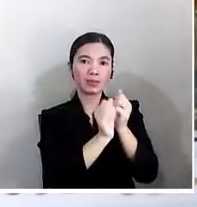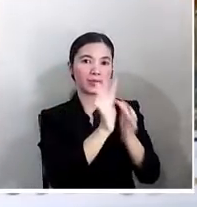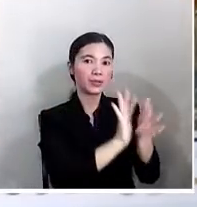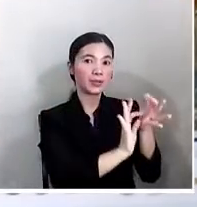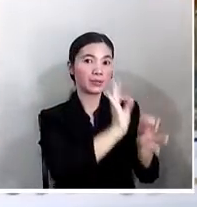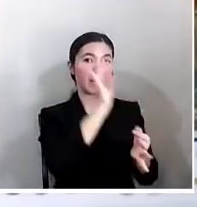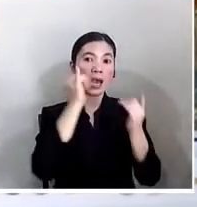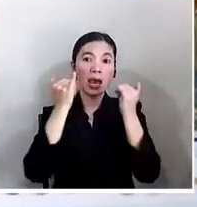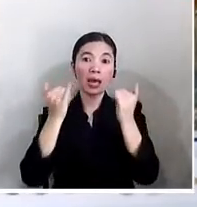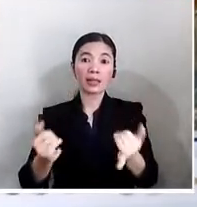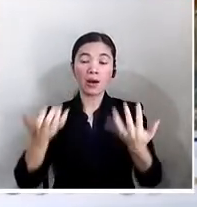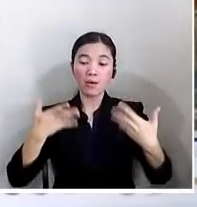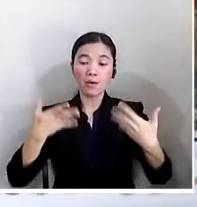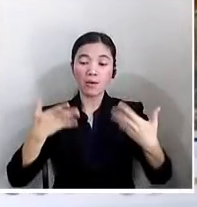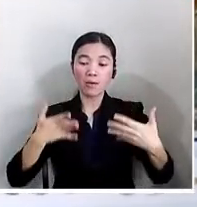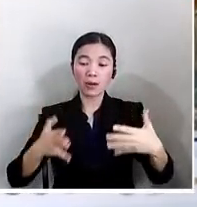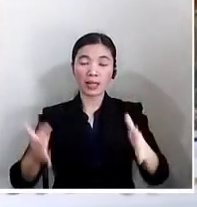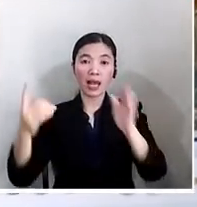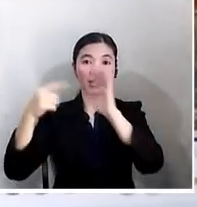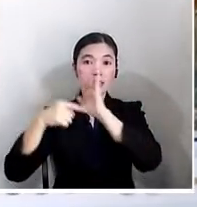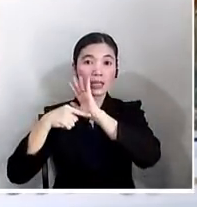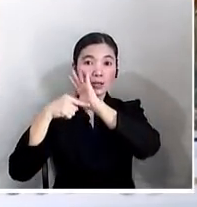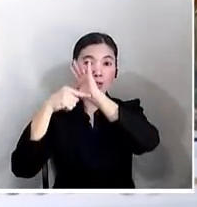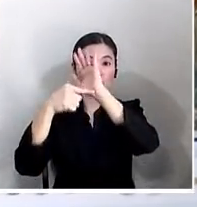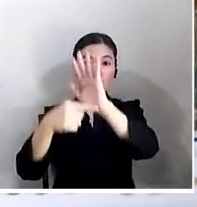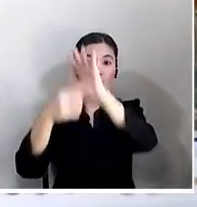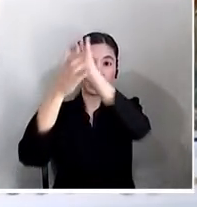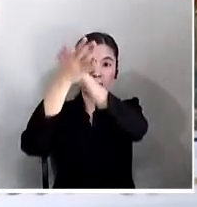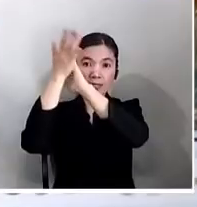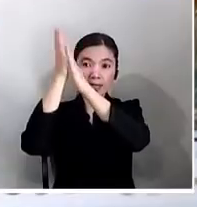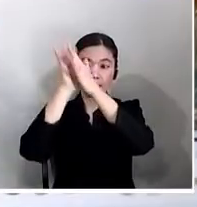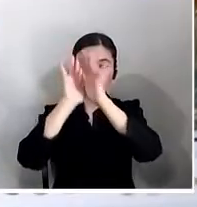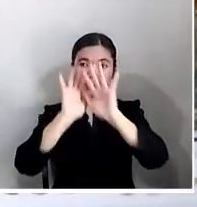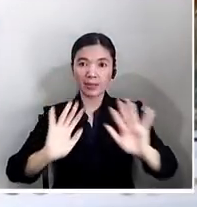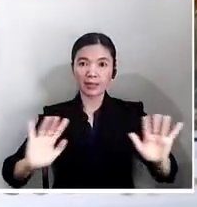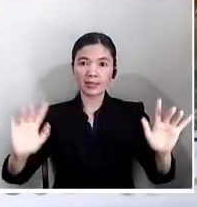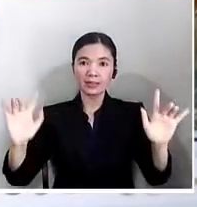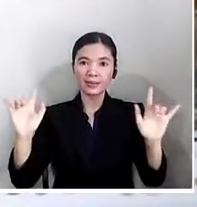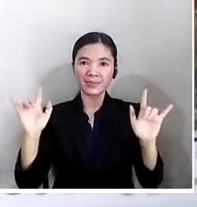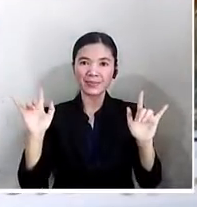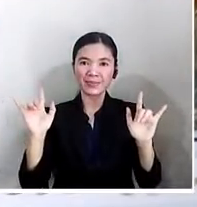offer each other the sign of peace. Peace be with you.